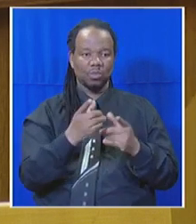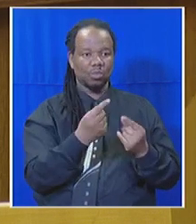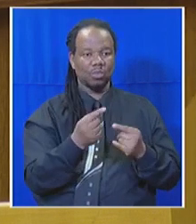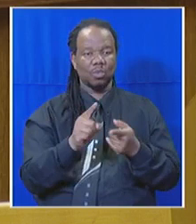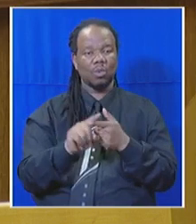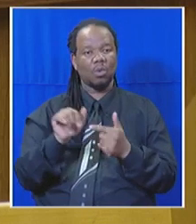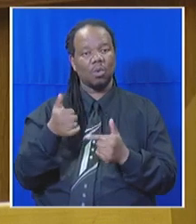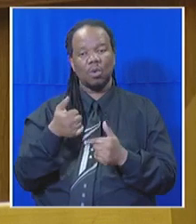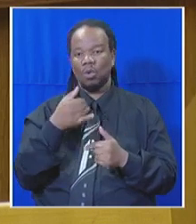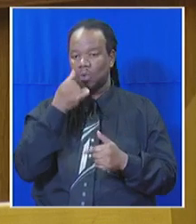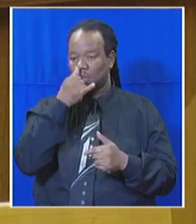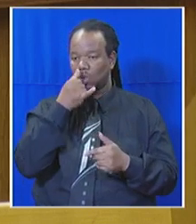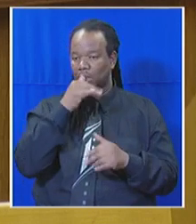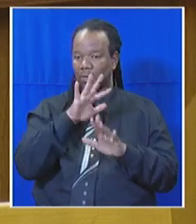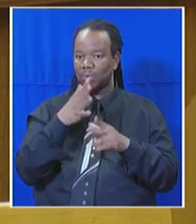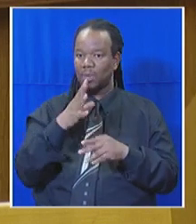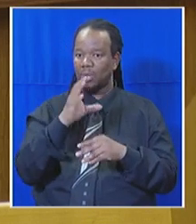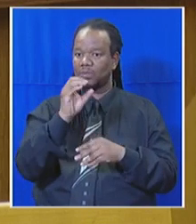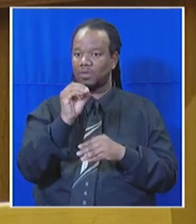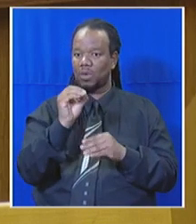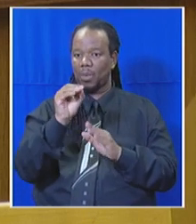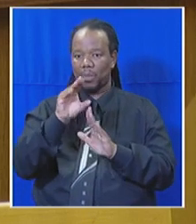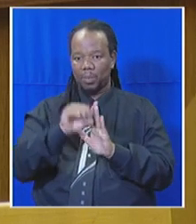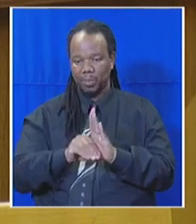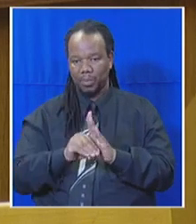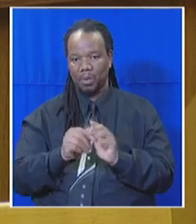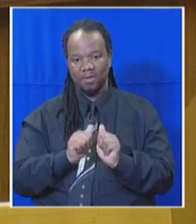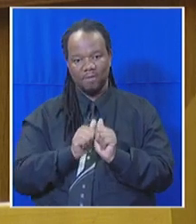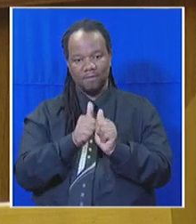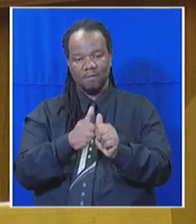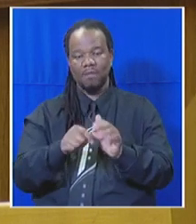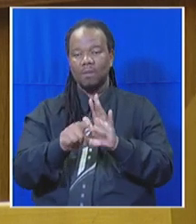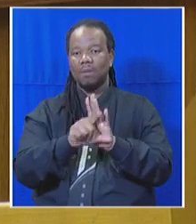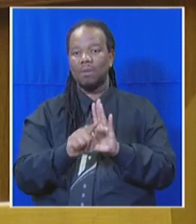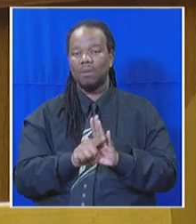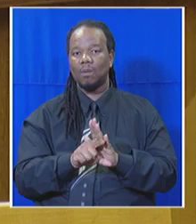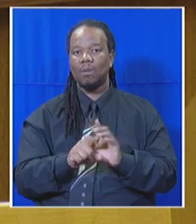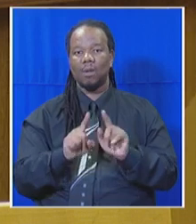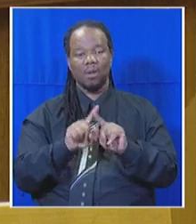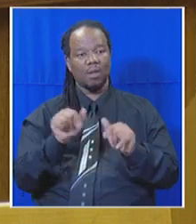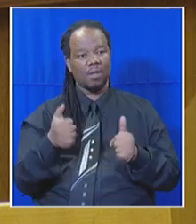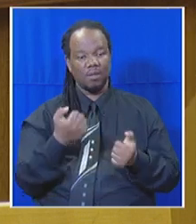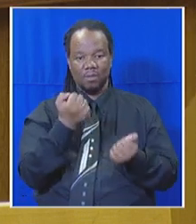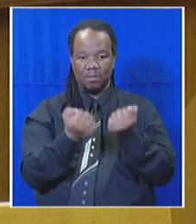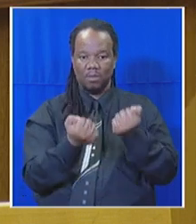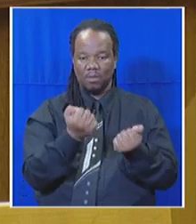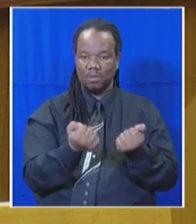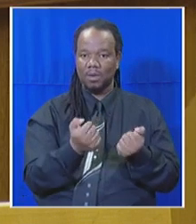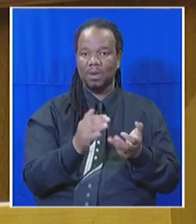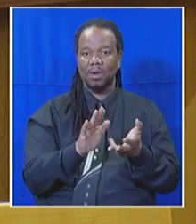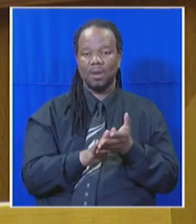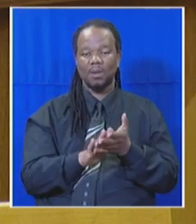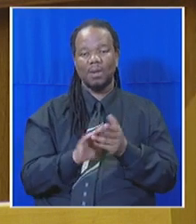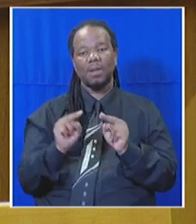zero tolerance within our legislative frameworks and criminal sanction judgments? Nation building and